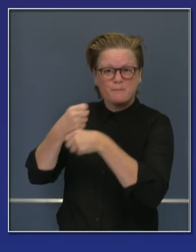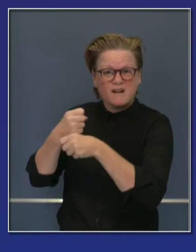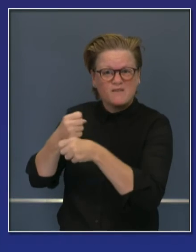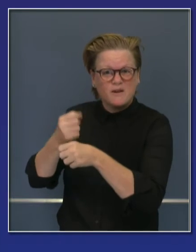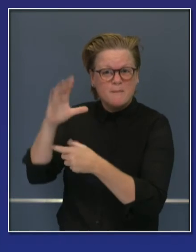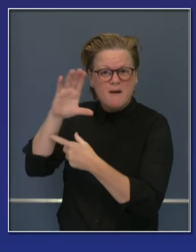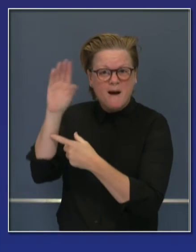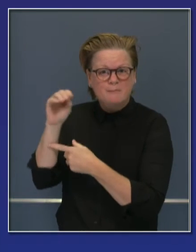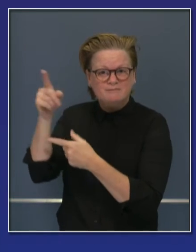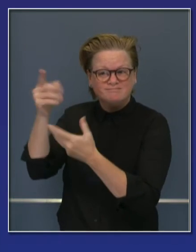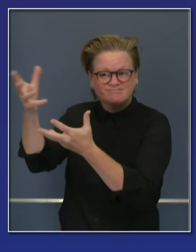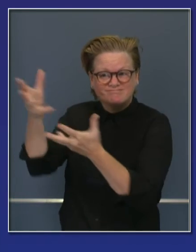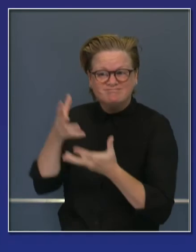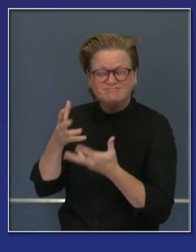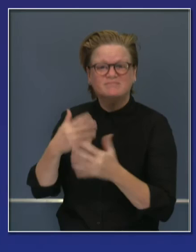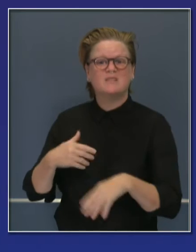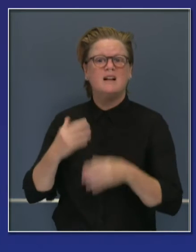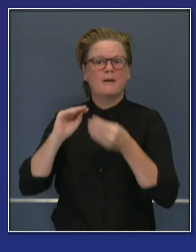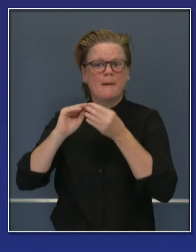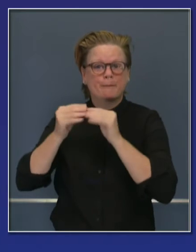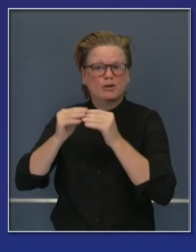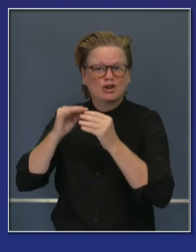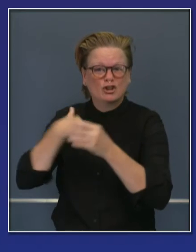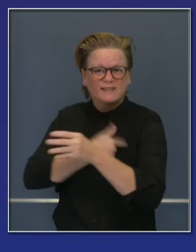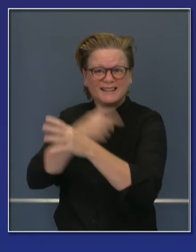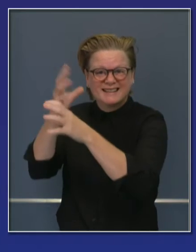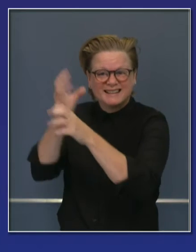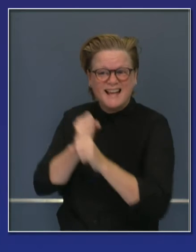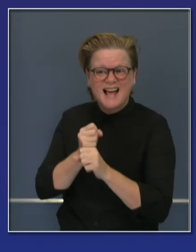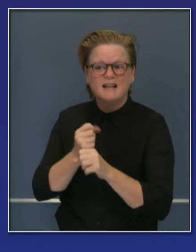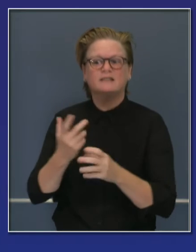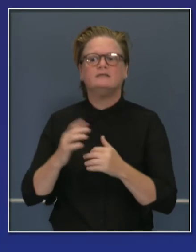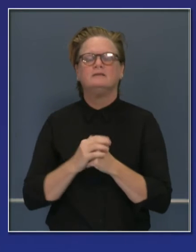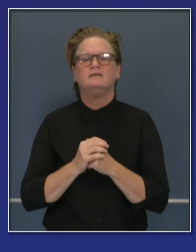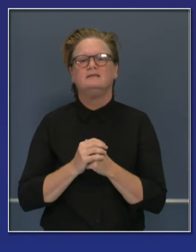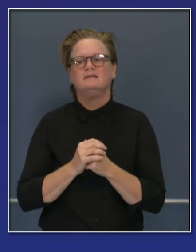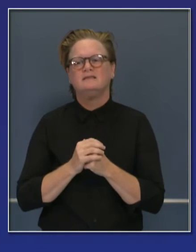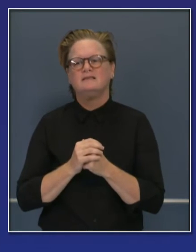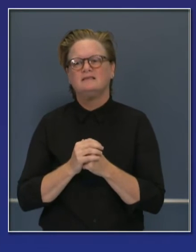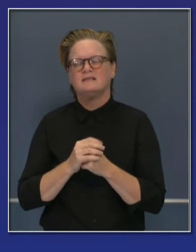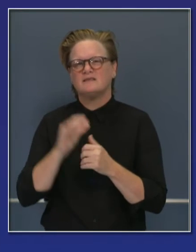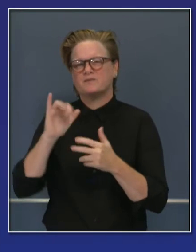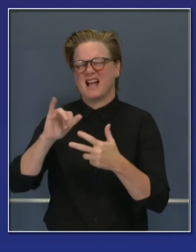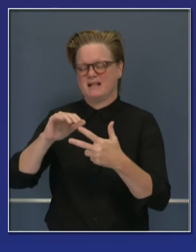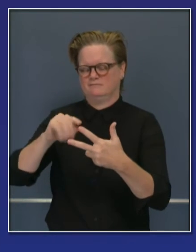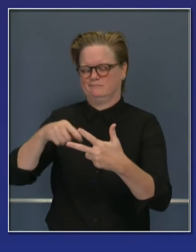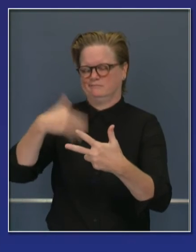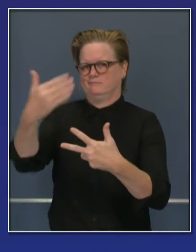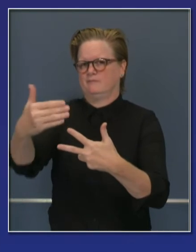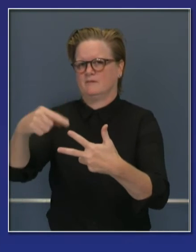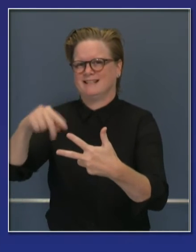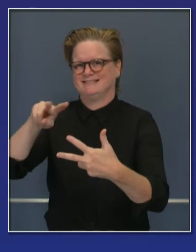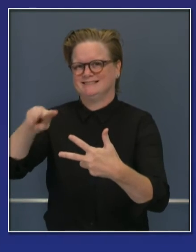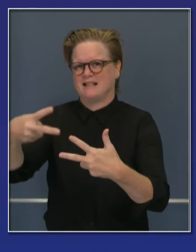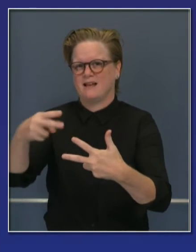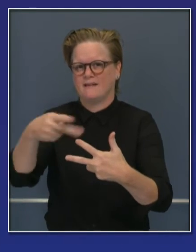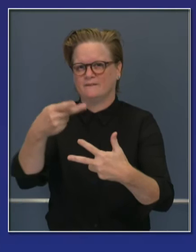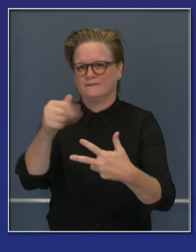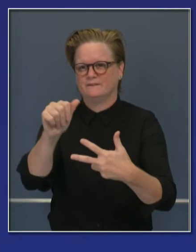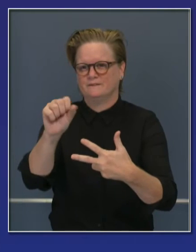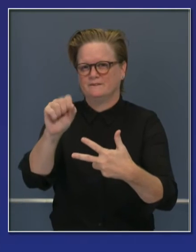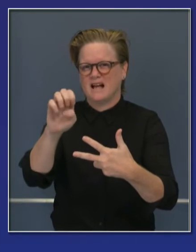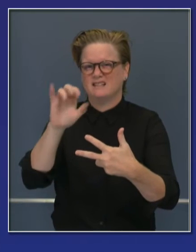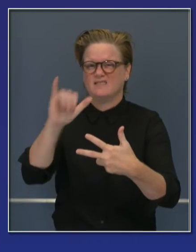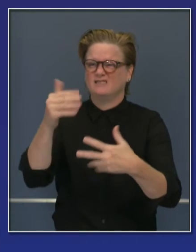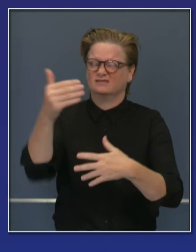the beginning to mid-January. This community advisory committee, as I mentioned, and you see a sense of who they